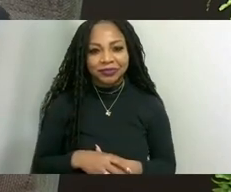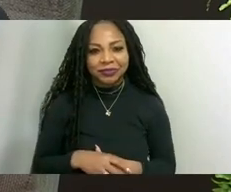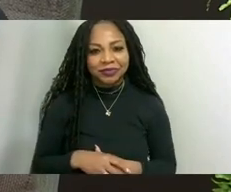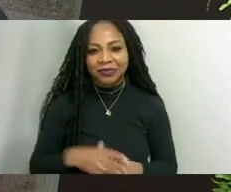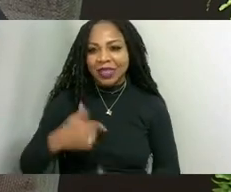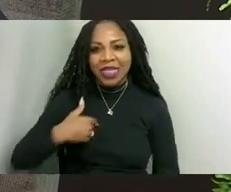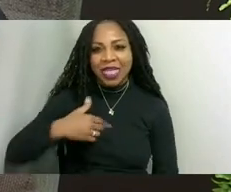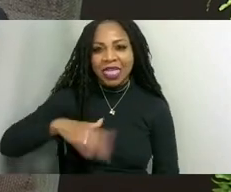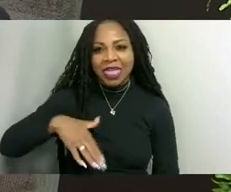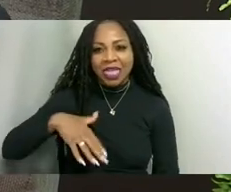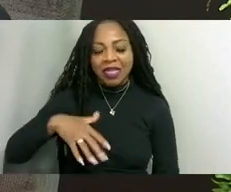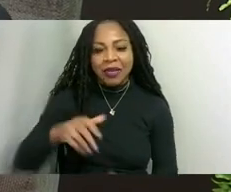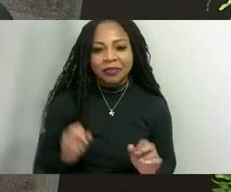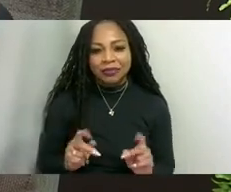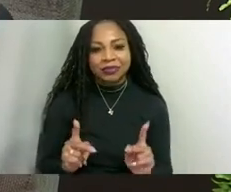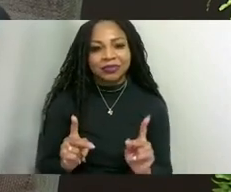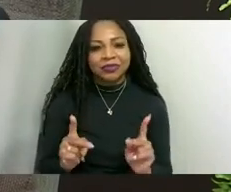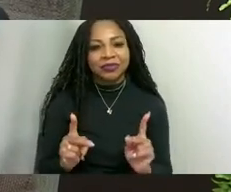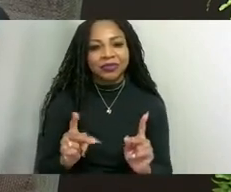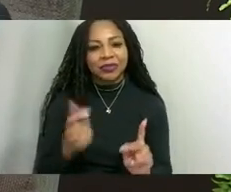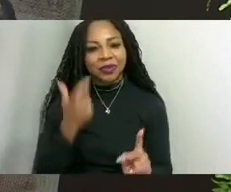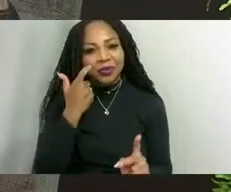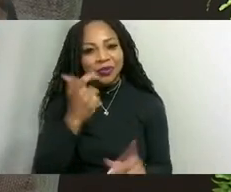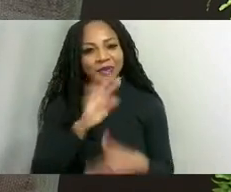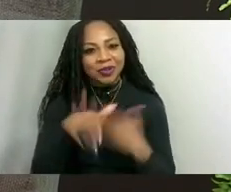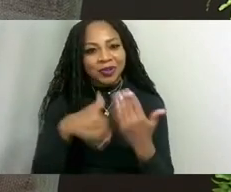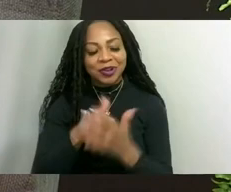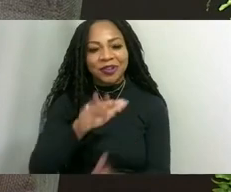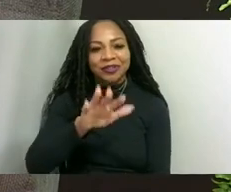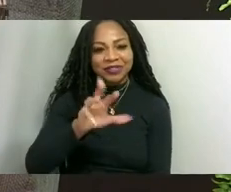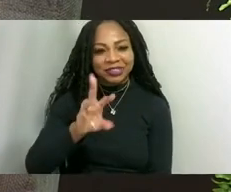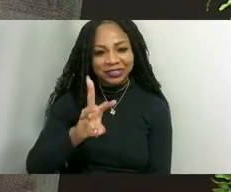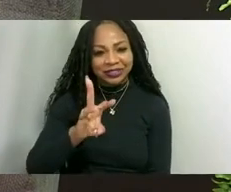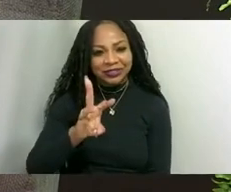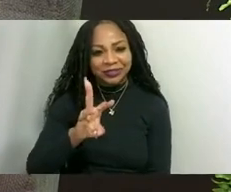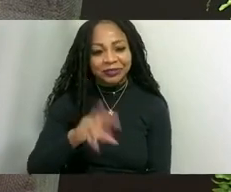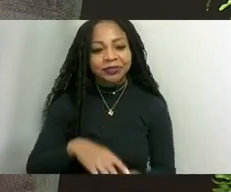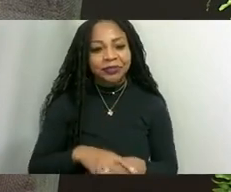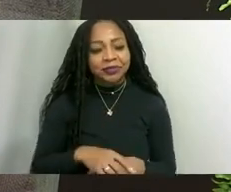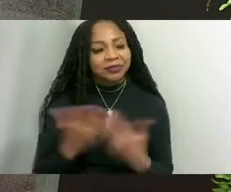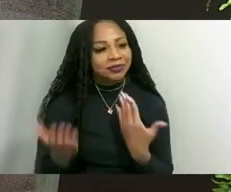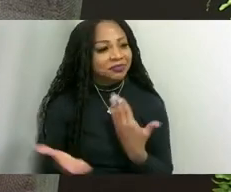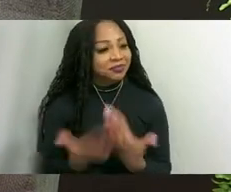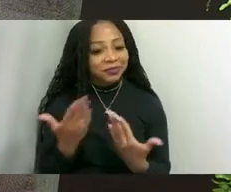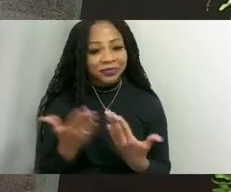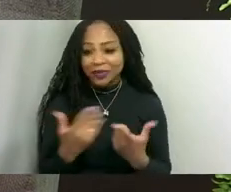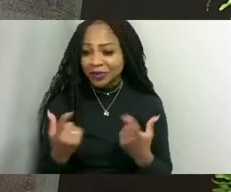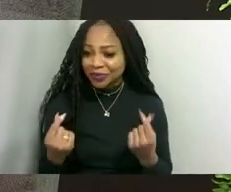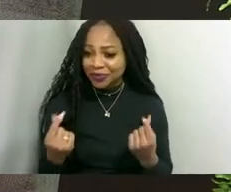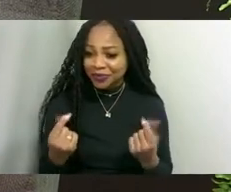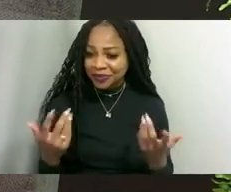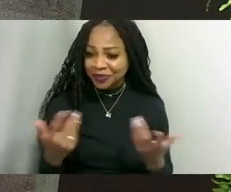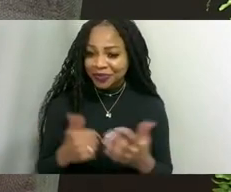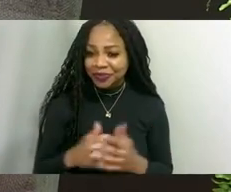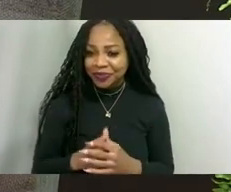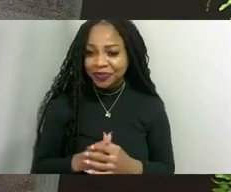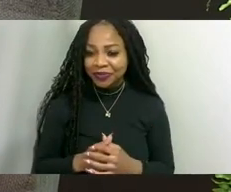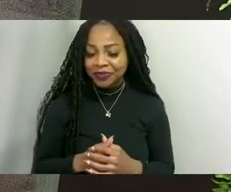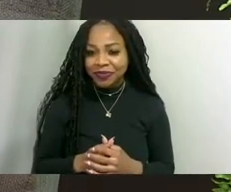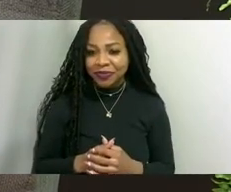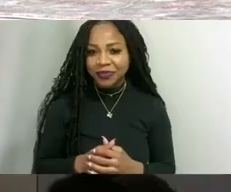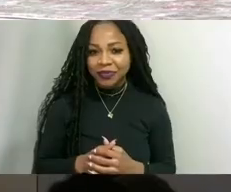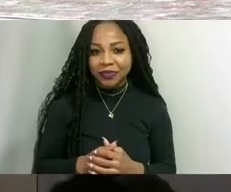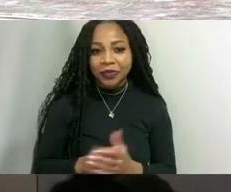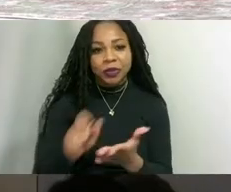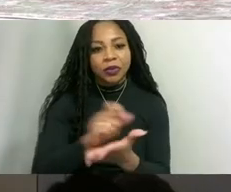but... All 56. It's easy. All you have to do is write on your machine.